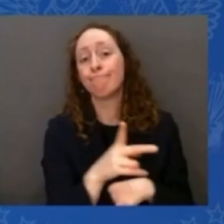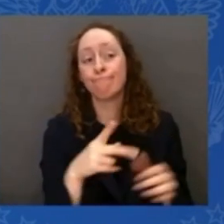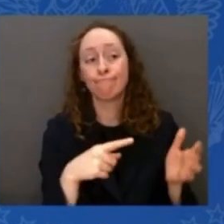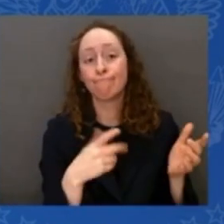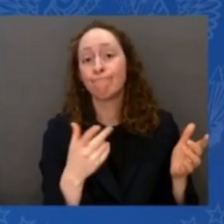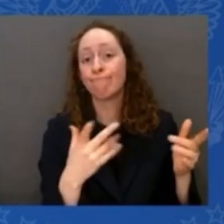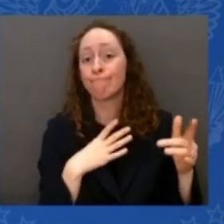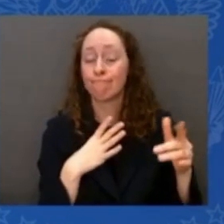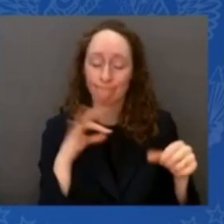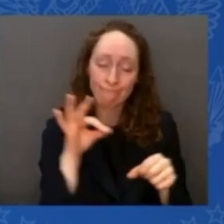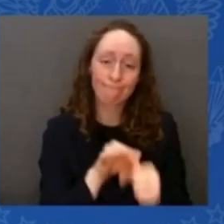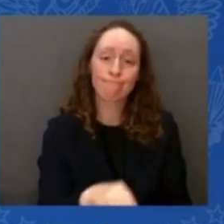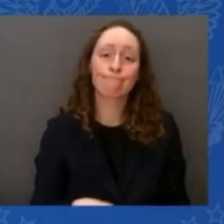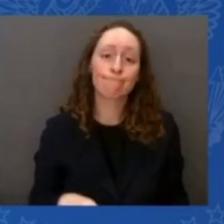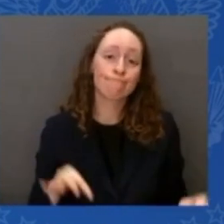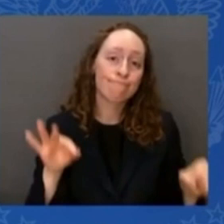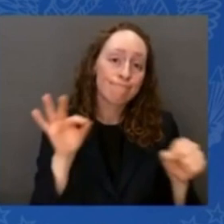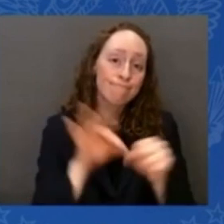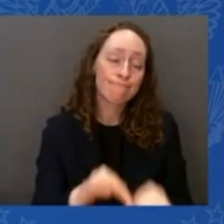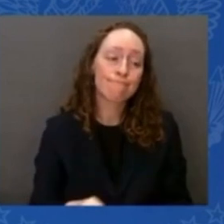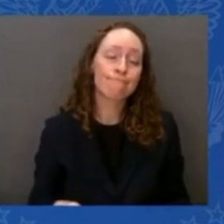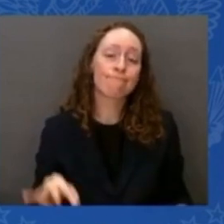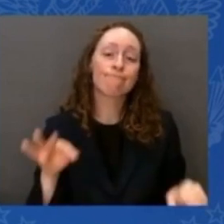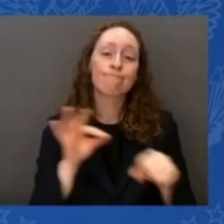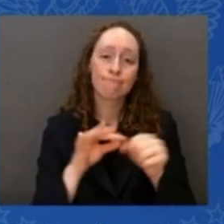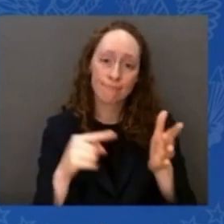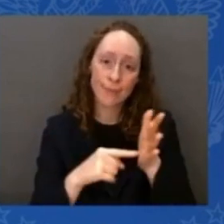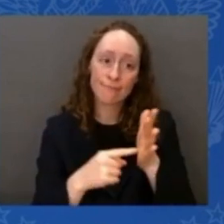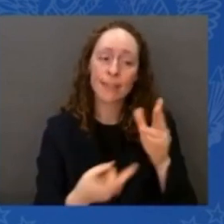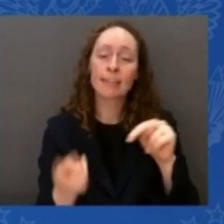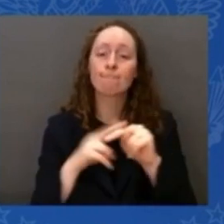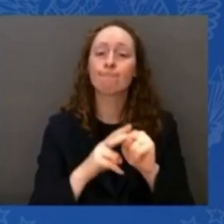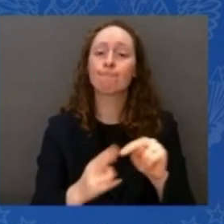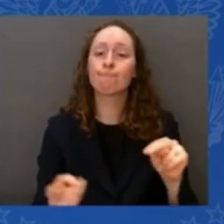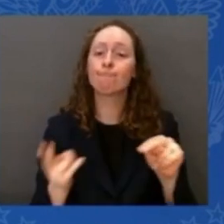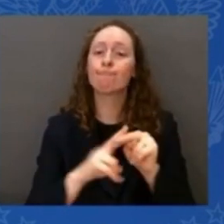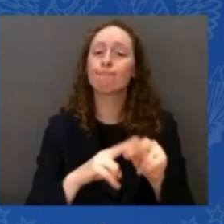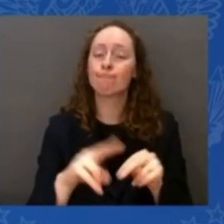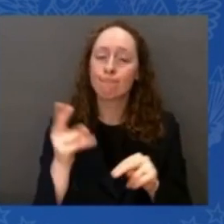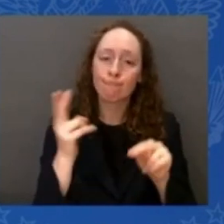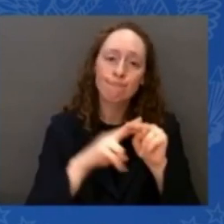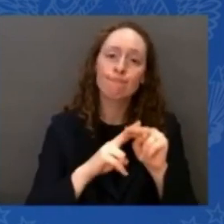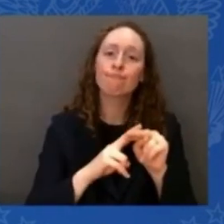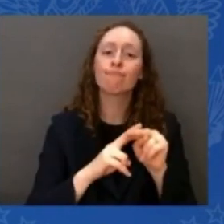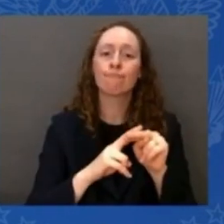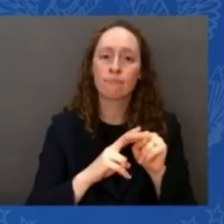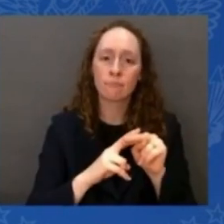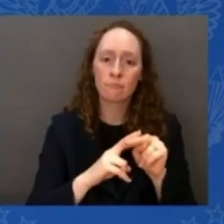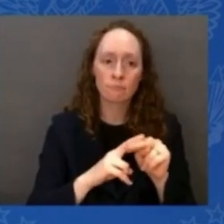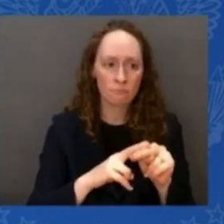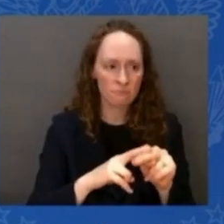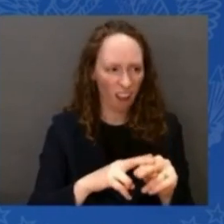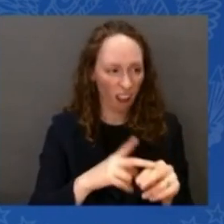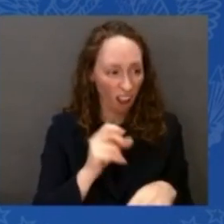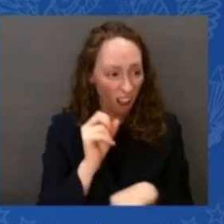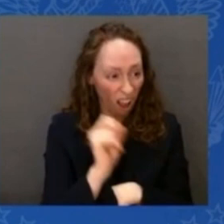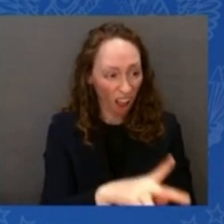crisis. If they paid the American debt then, why in God's name are they threatening not to pay it now?